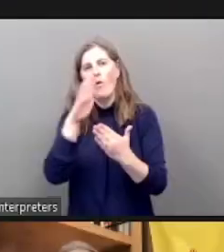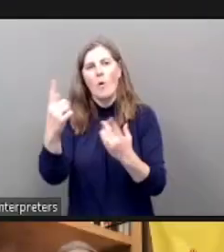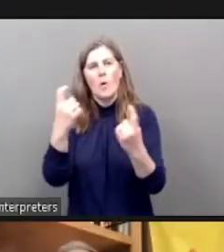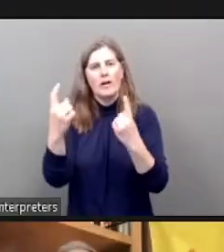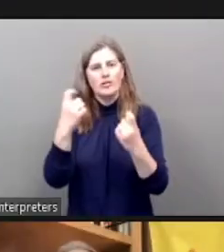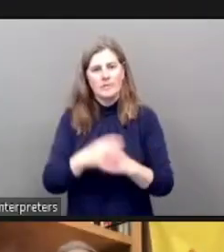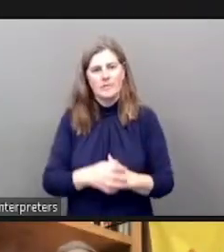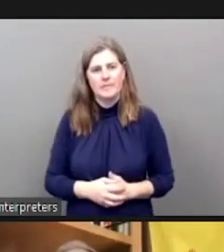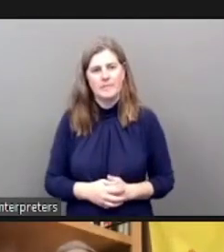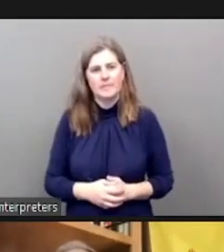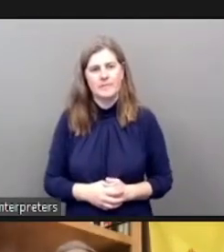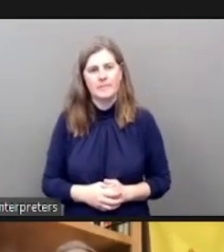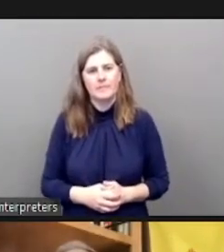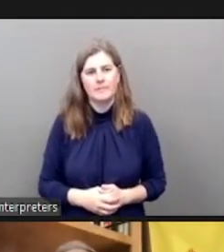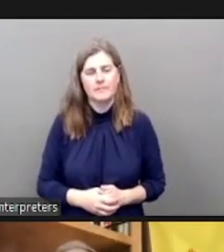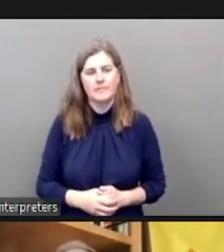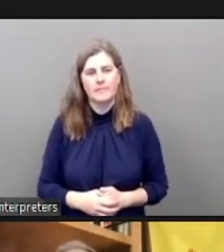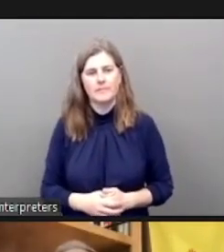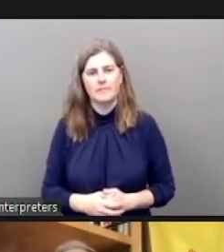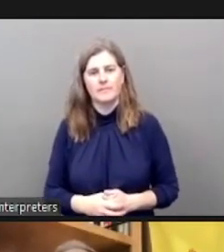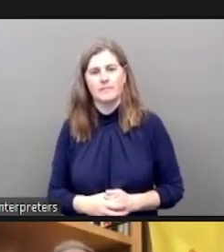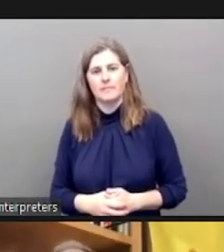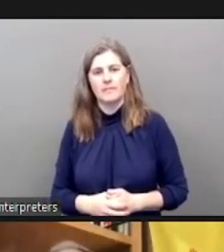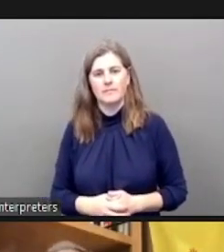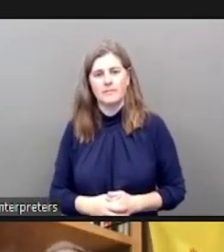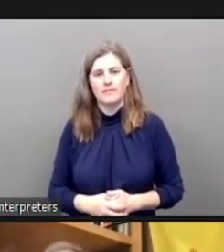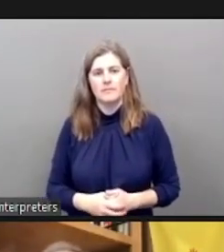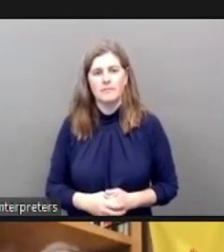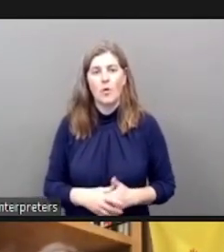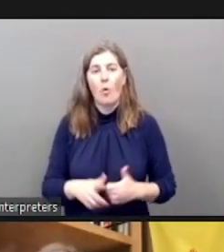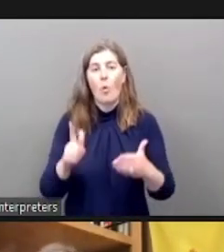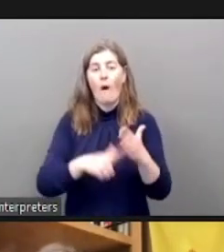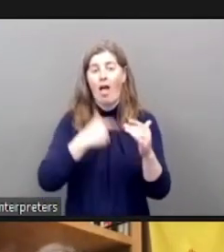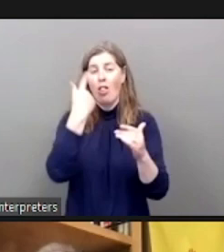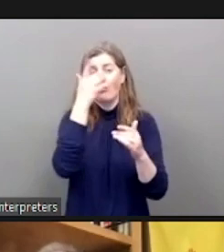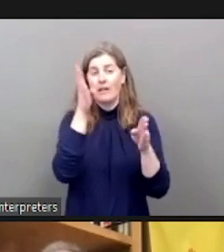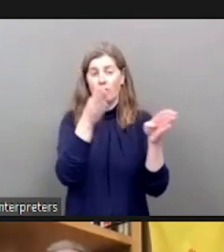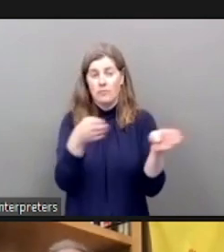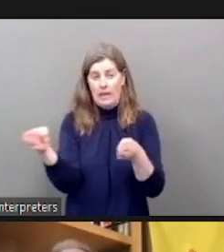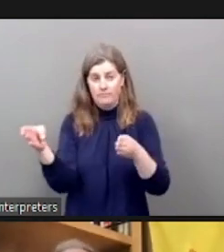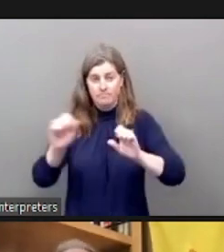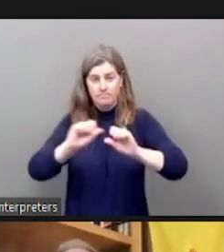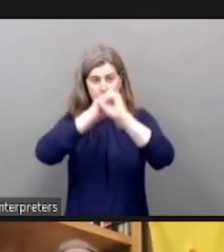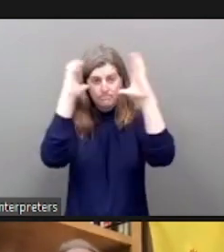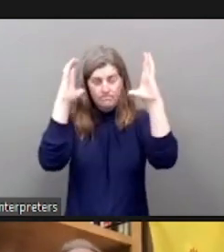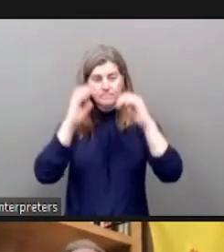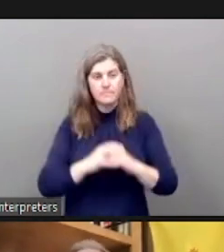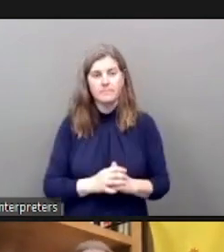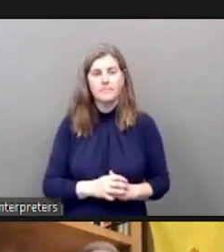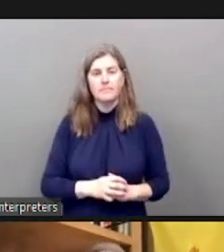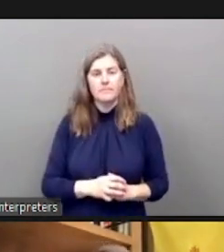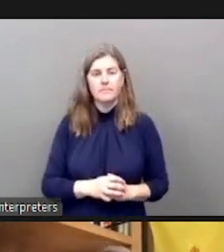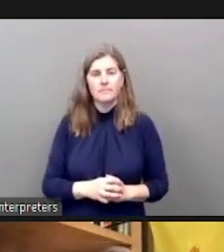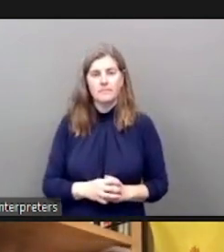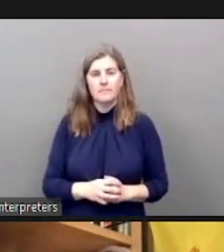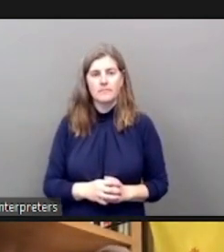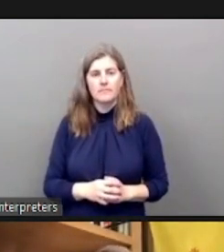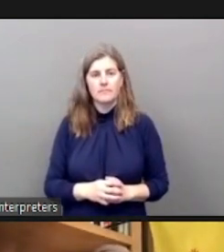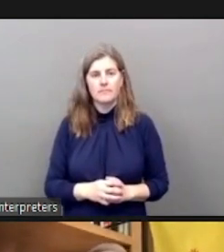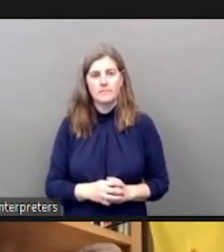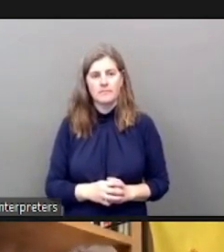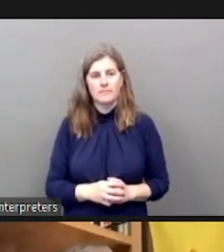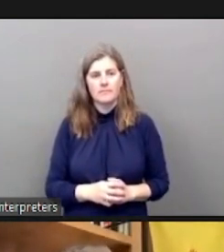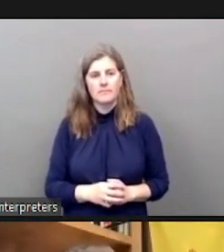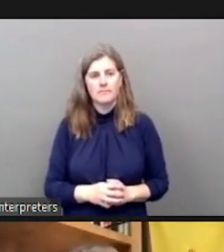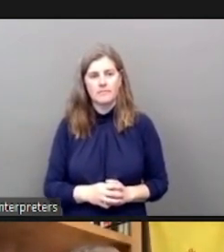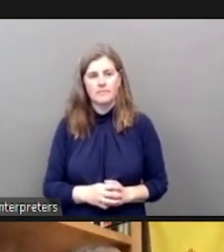question. So basically the way it's rolling out is that just, to